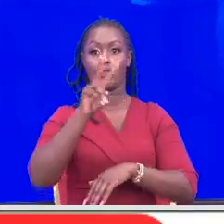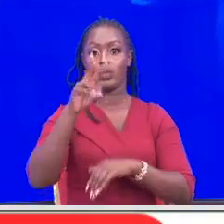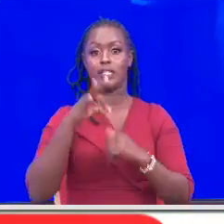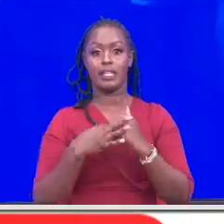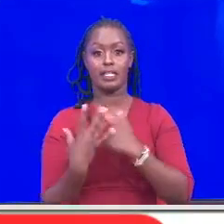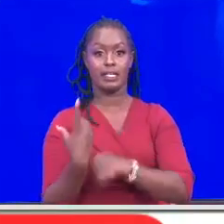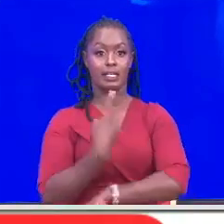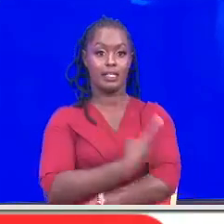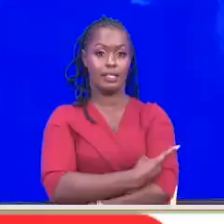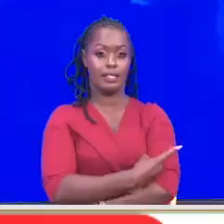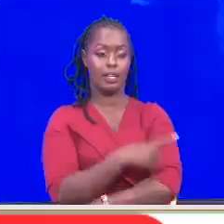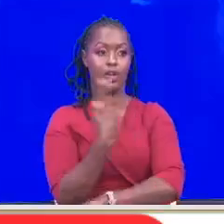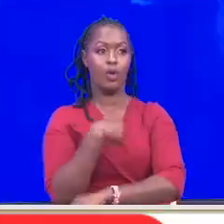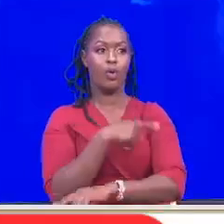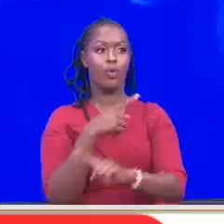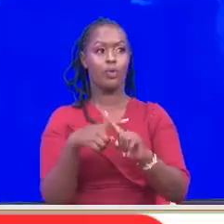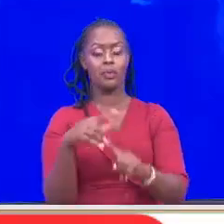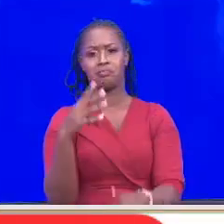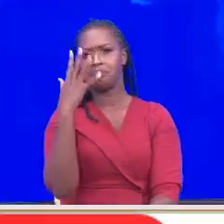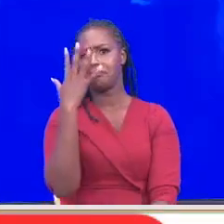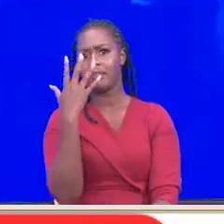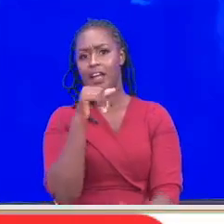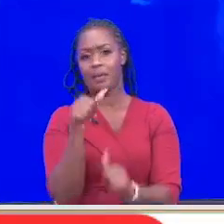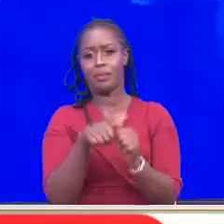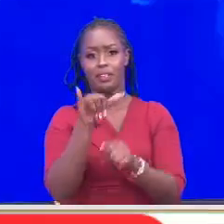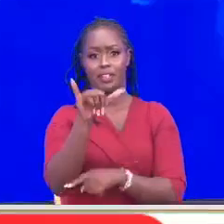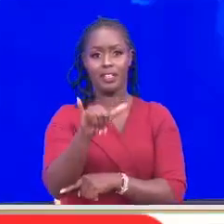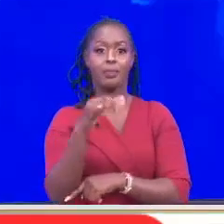period. We are still shy of that. So far we are seeing about